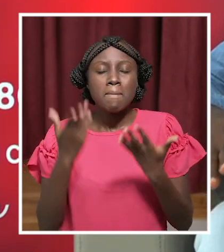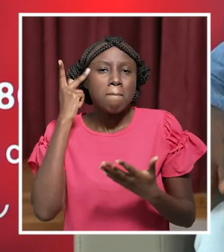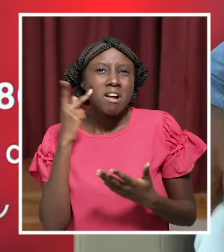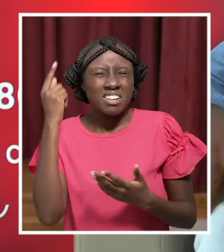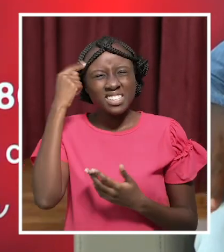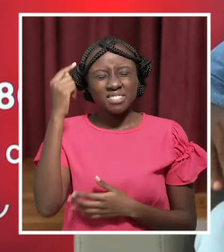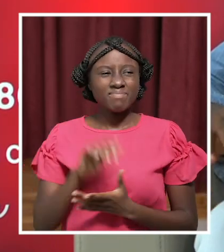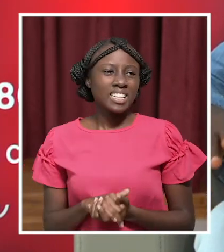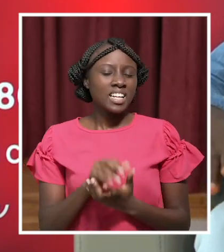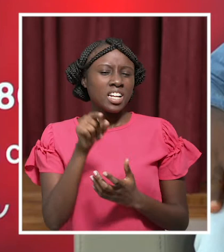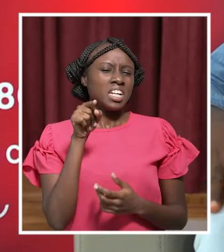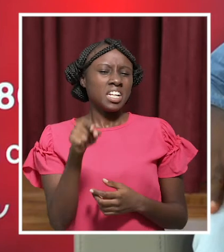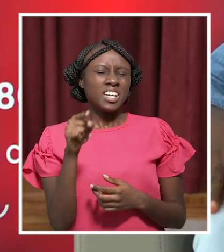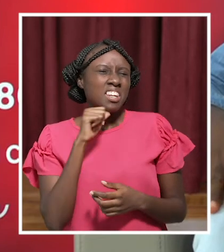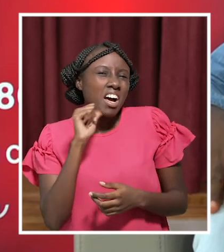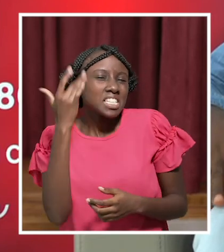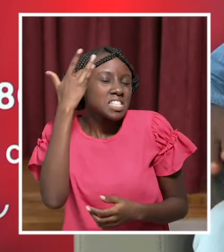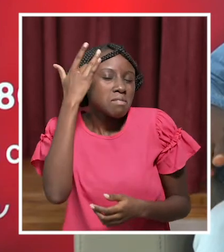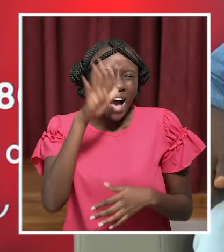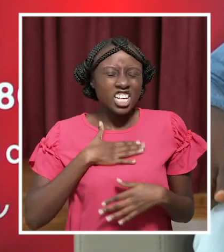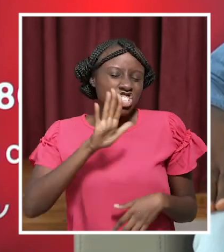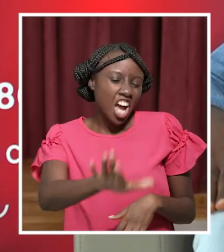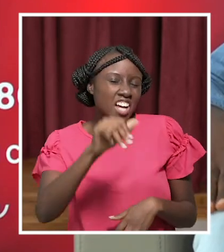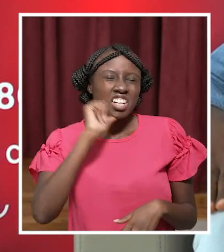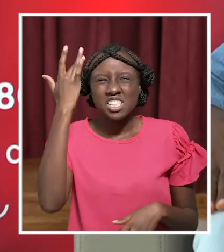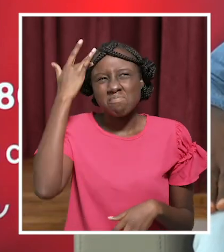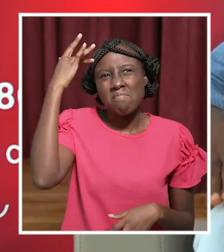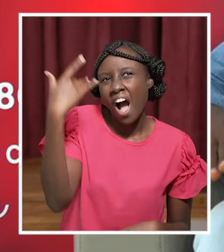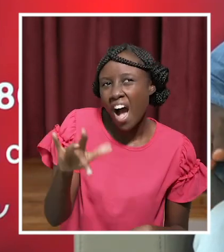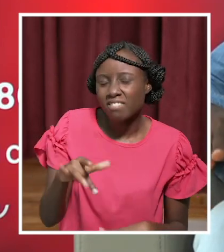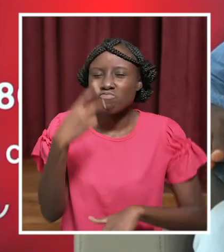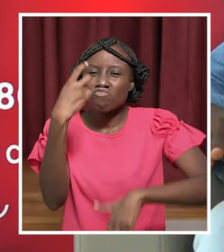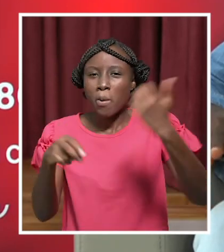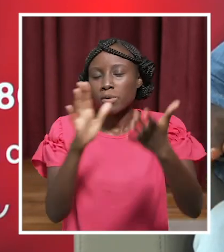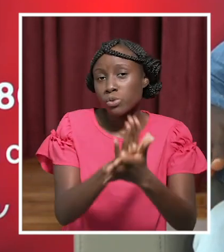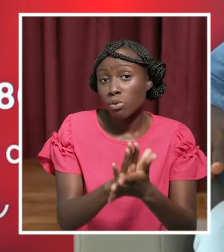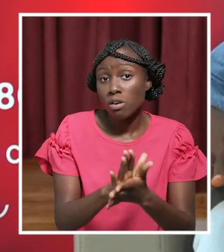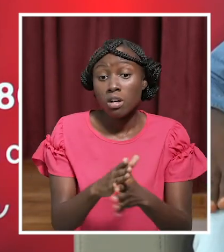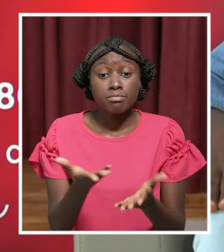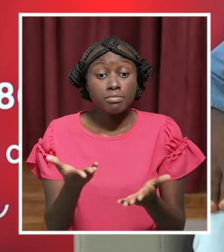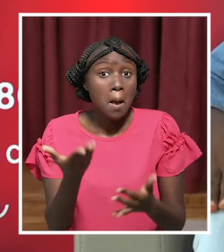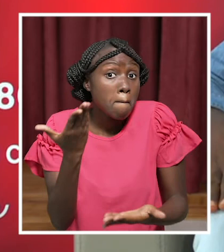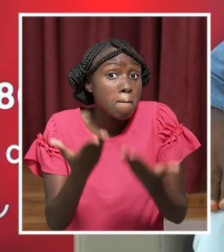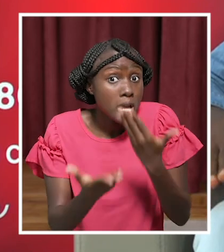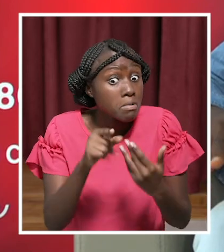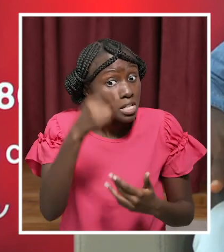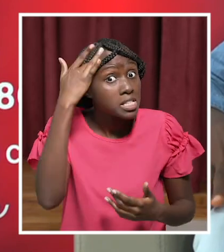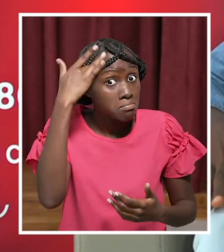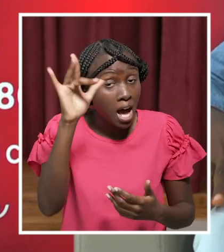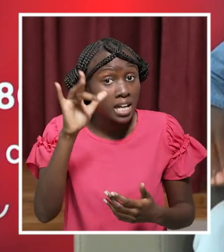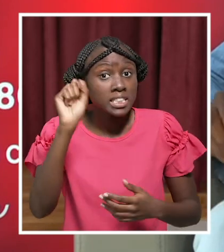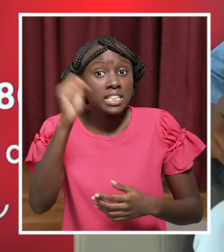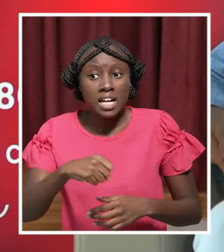just, he kind of not that bright and, he's struggling in school. When it might not even be that. it's not